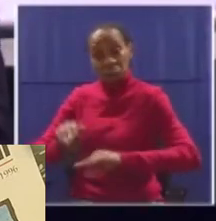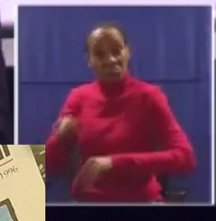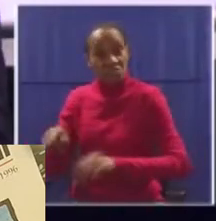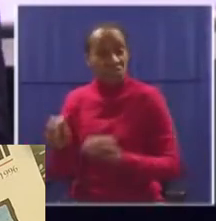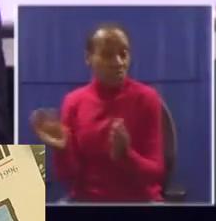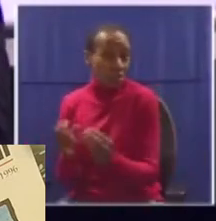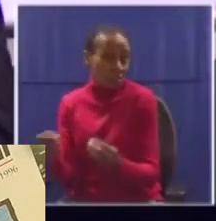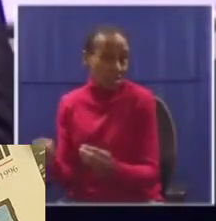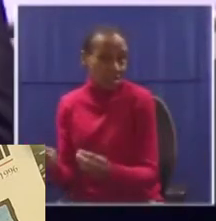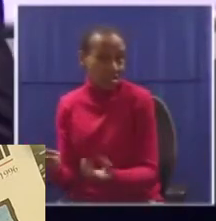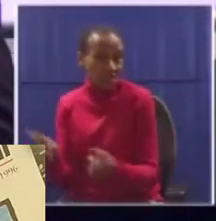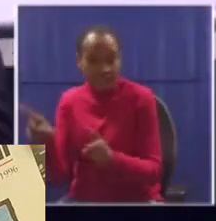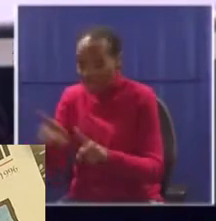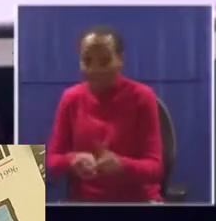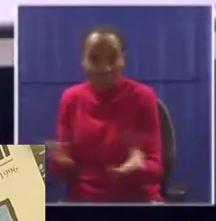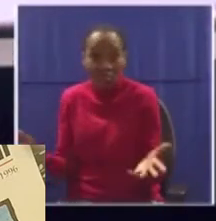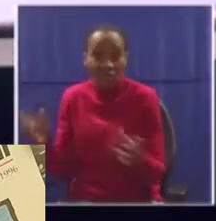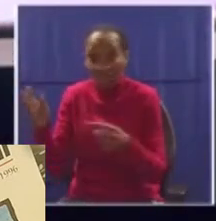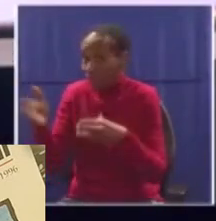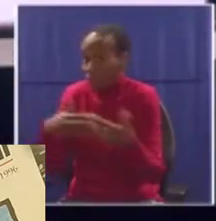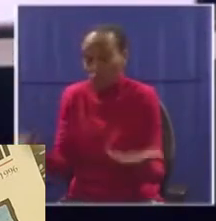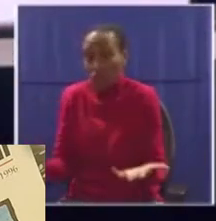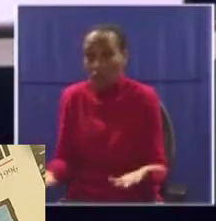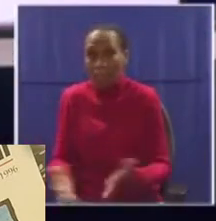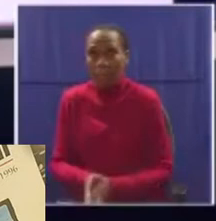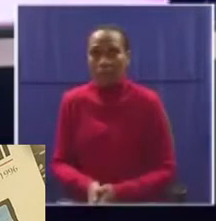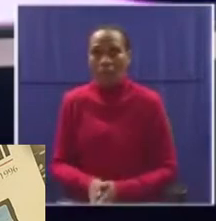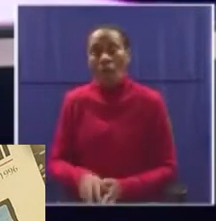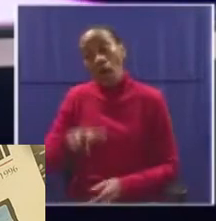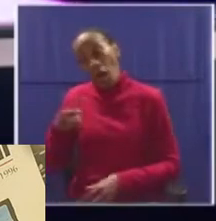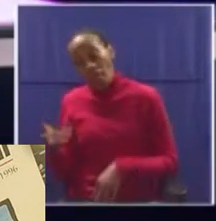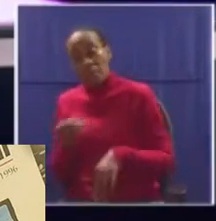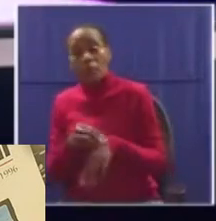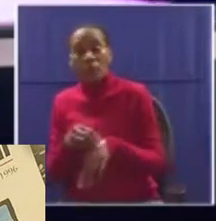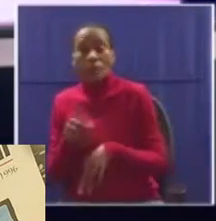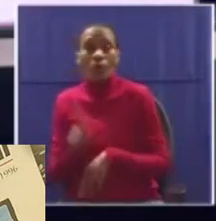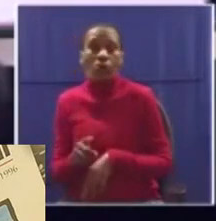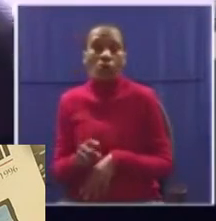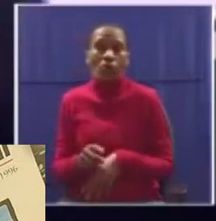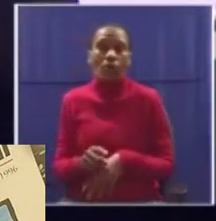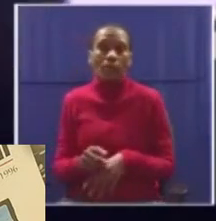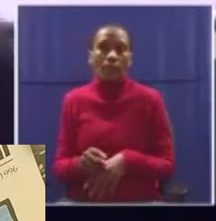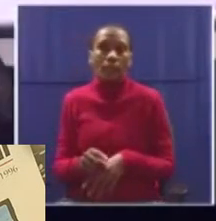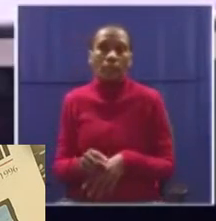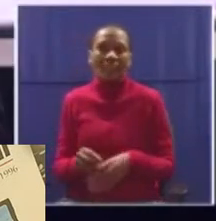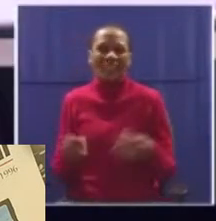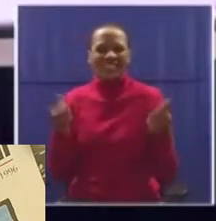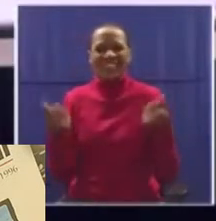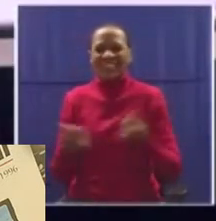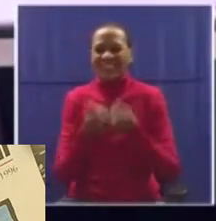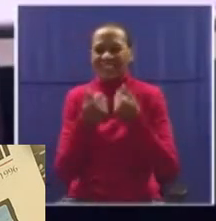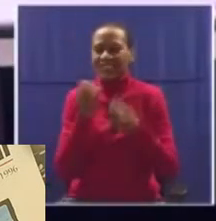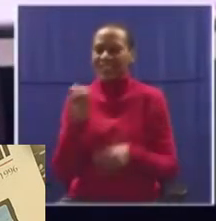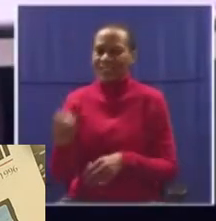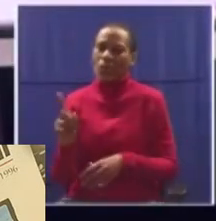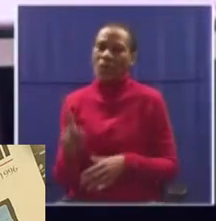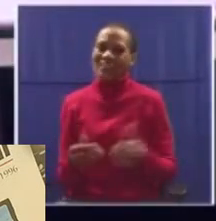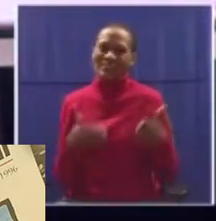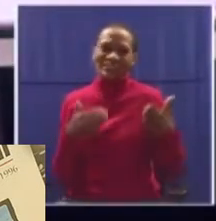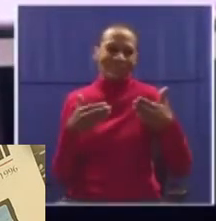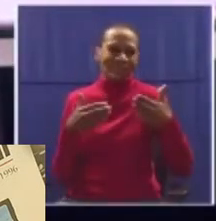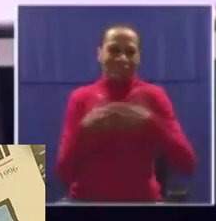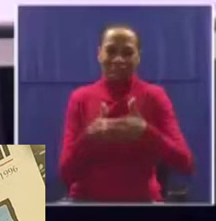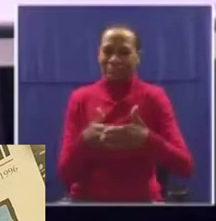often that small businesses tend to close but the other problem that we have chairperson is the amount of red tape that exists